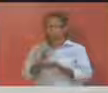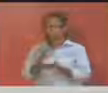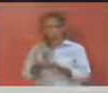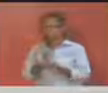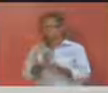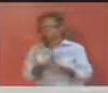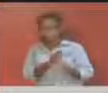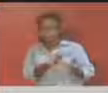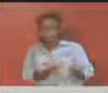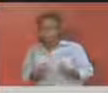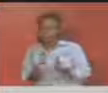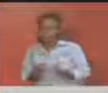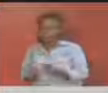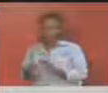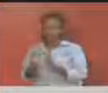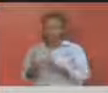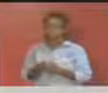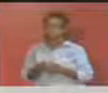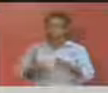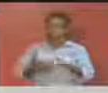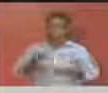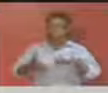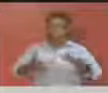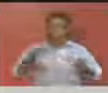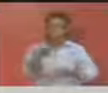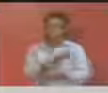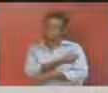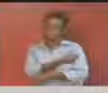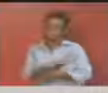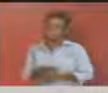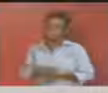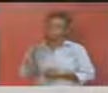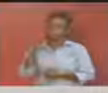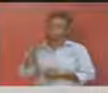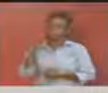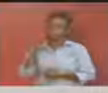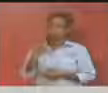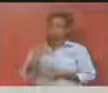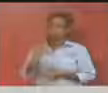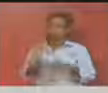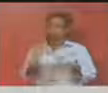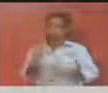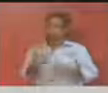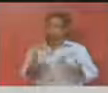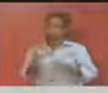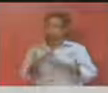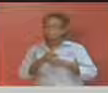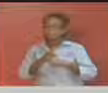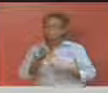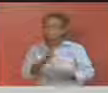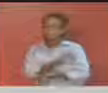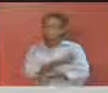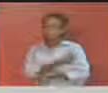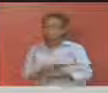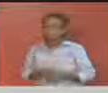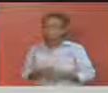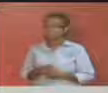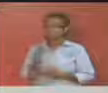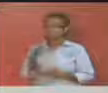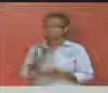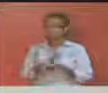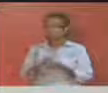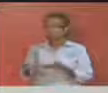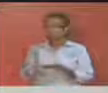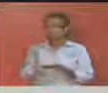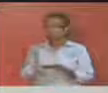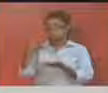To vaccinate people, I would have gone into some detail about 2 weeks ago. We have